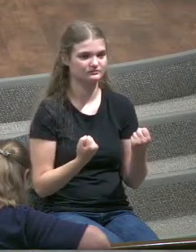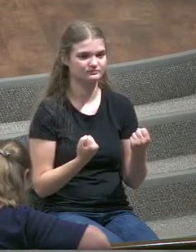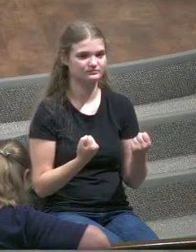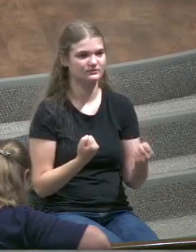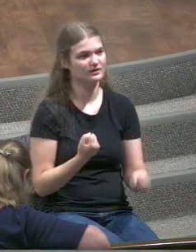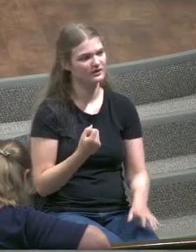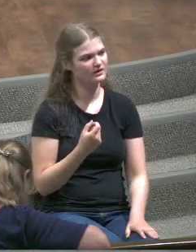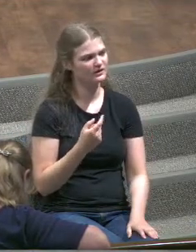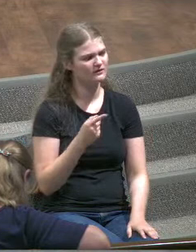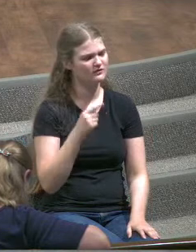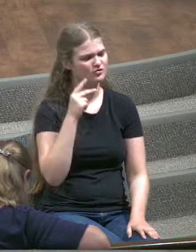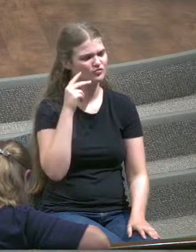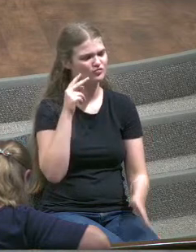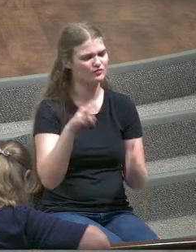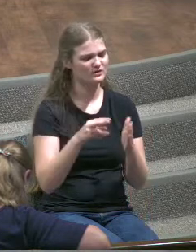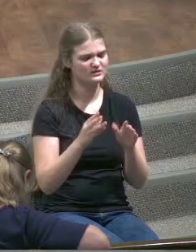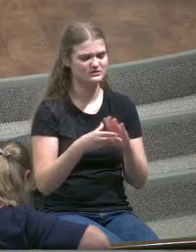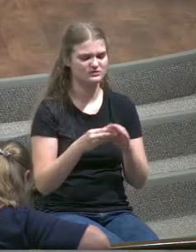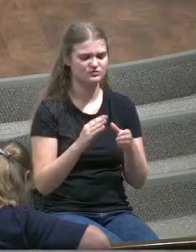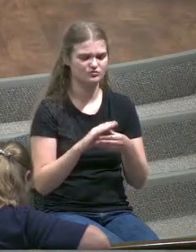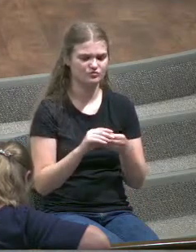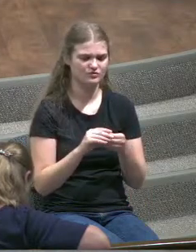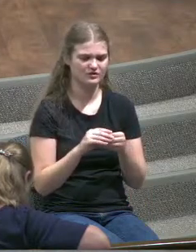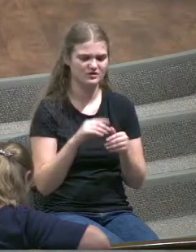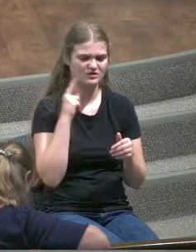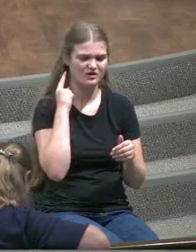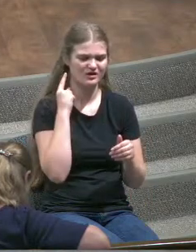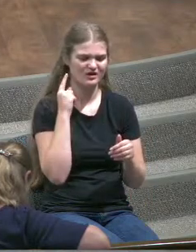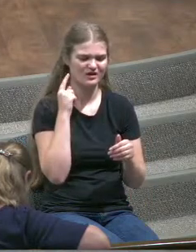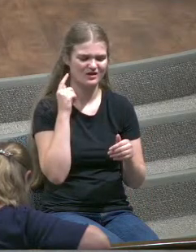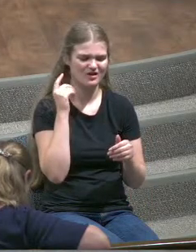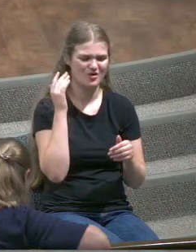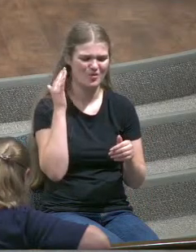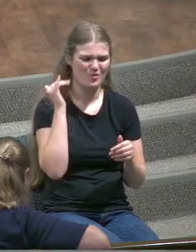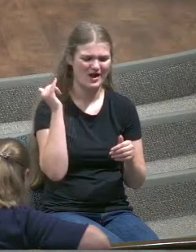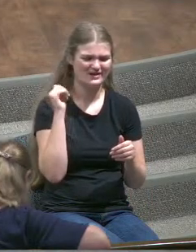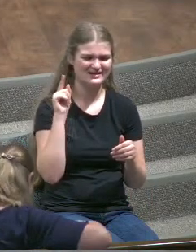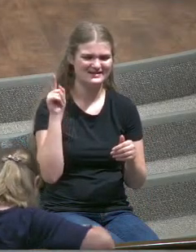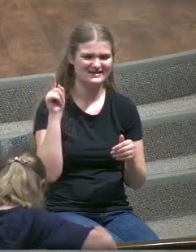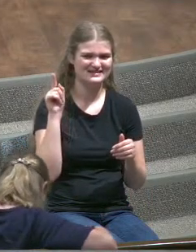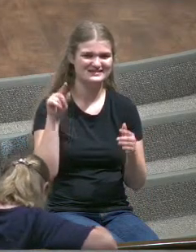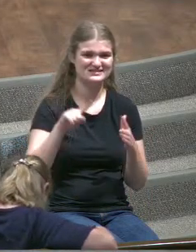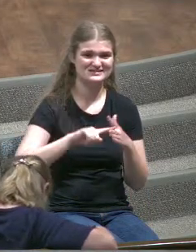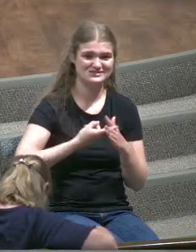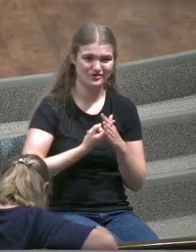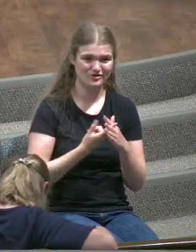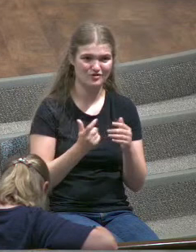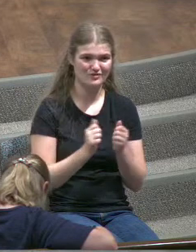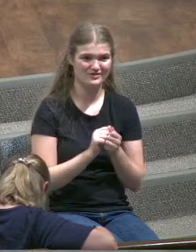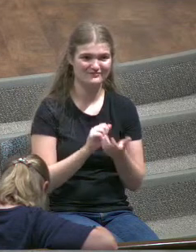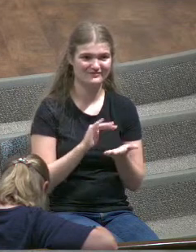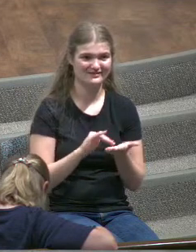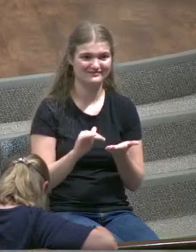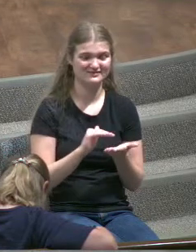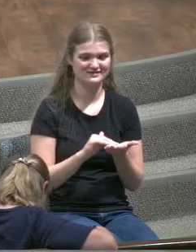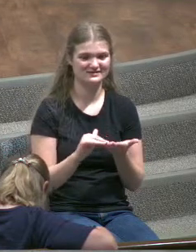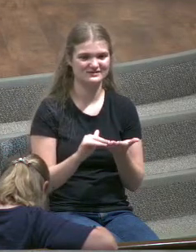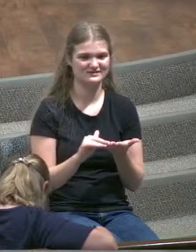Have you ever read this story and thought, why did he start there? I mean, what was the reason